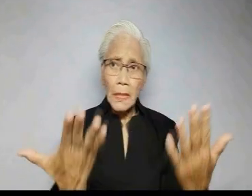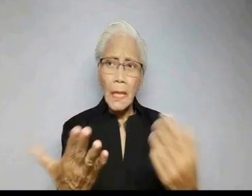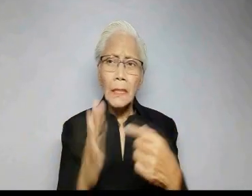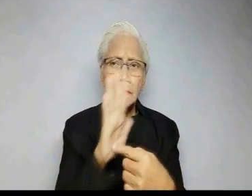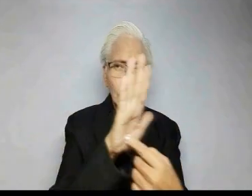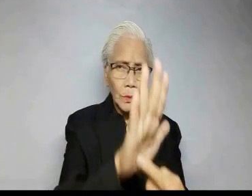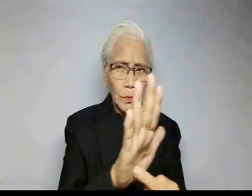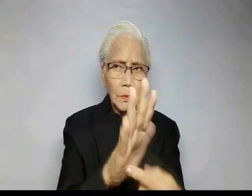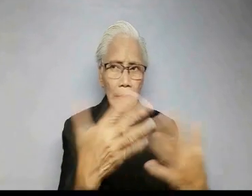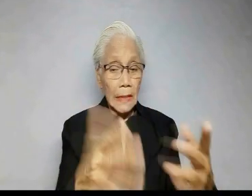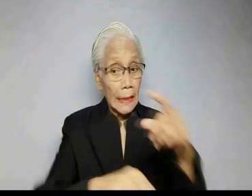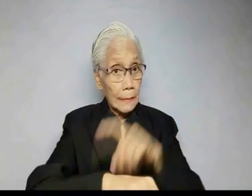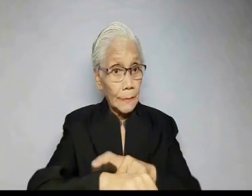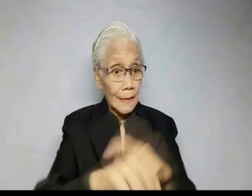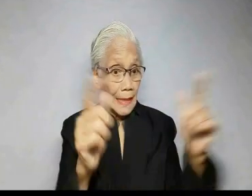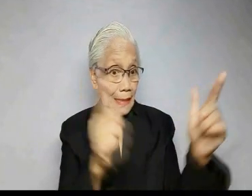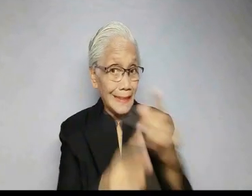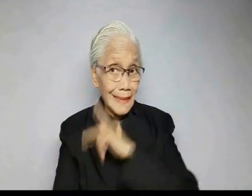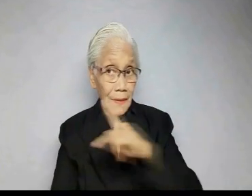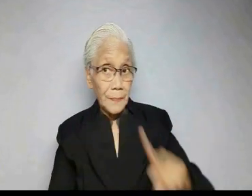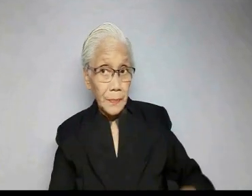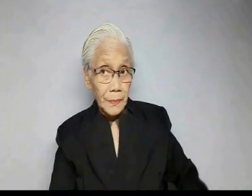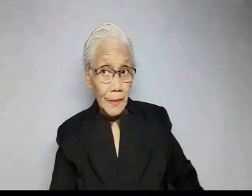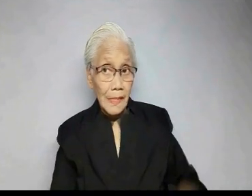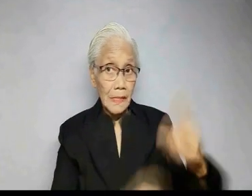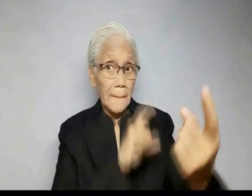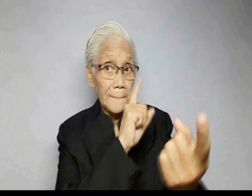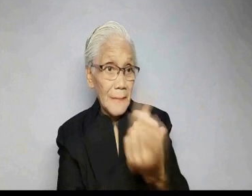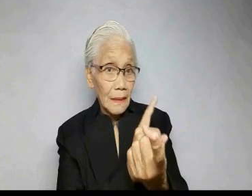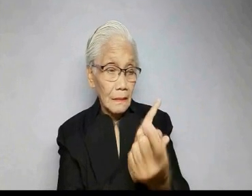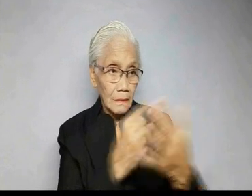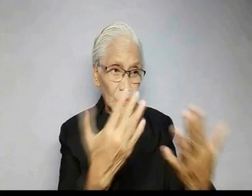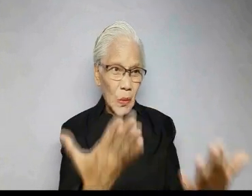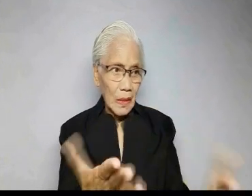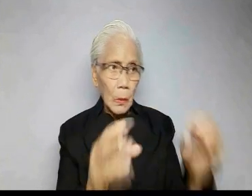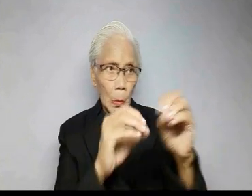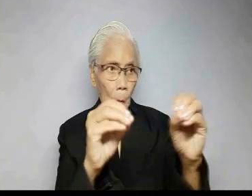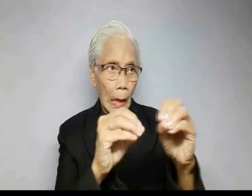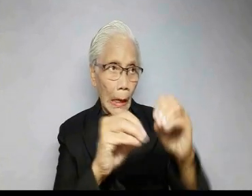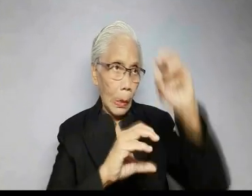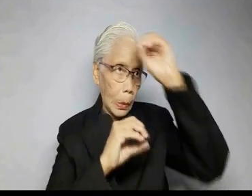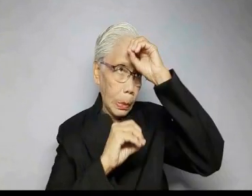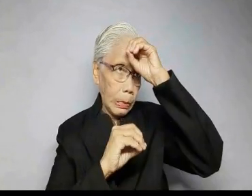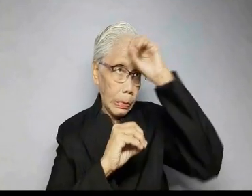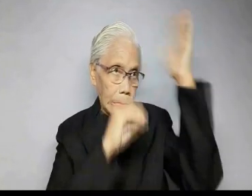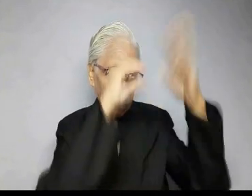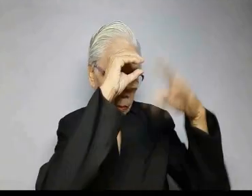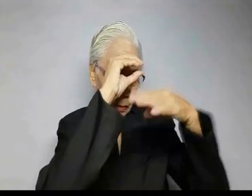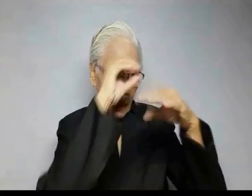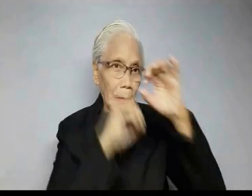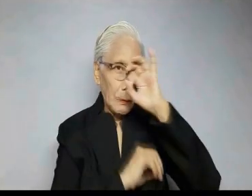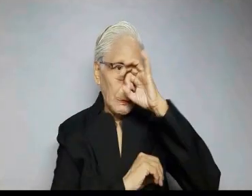the moment that the Little Prince met an untamed fox, who was to become his dearest